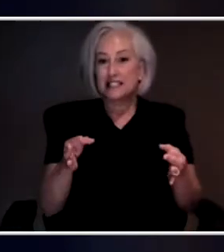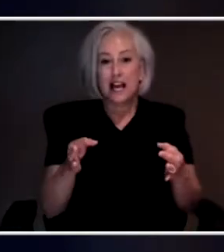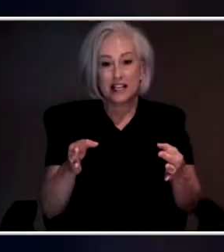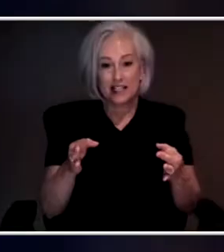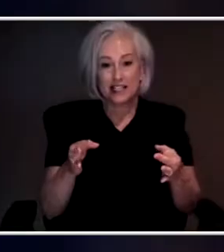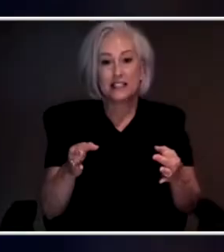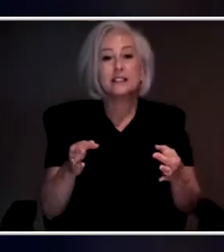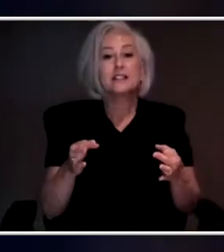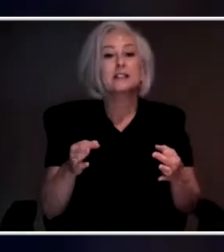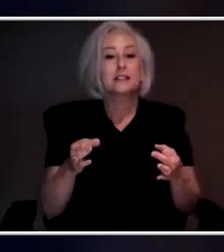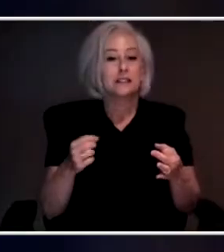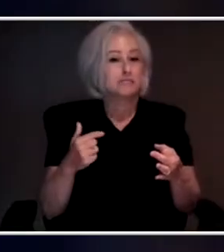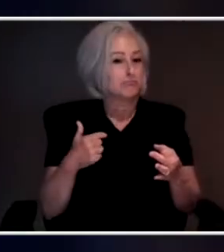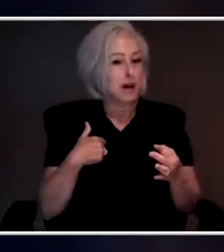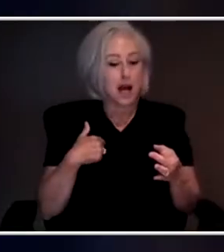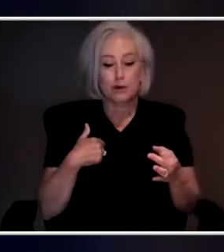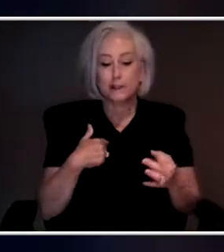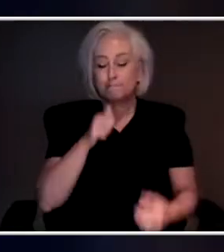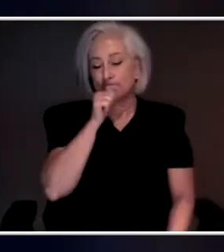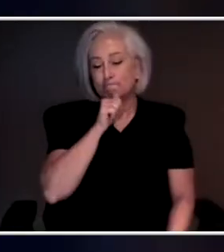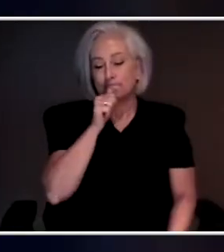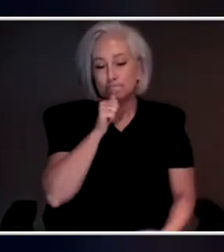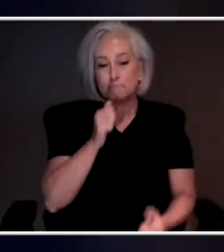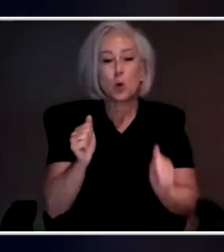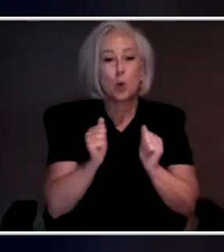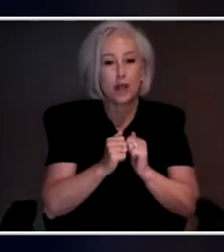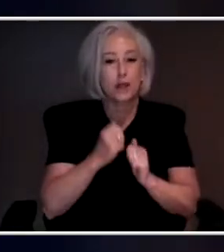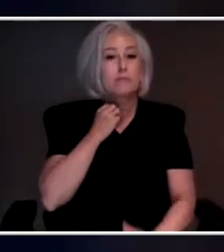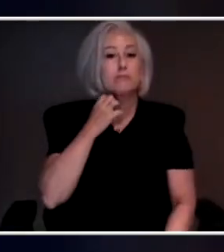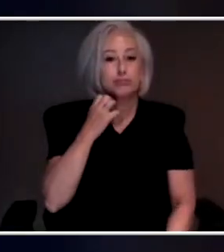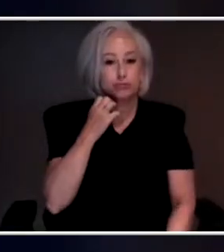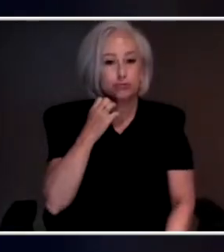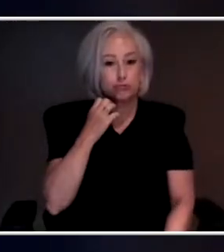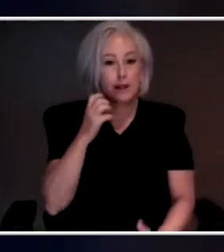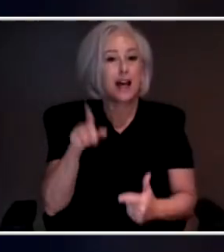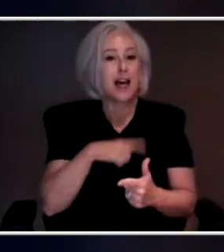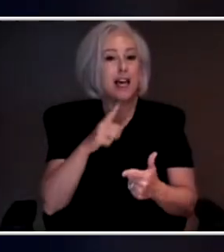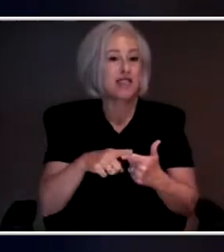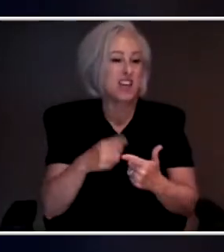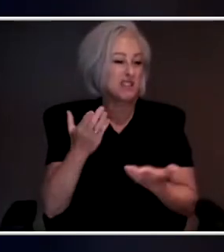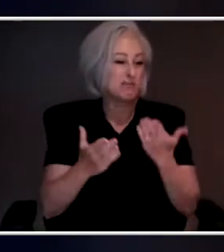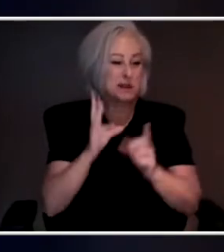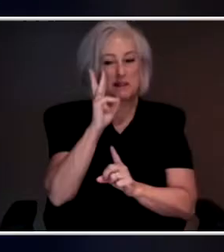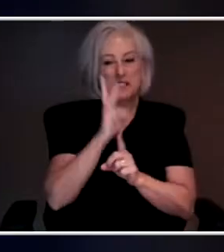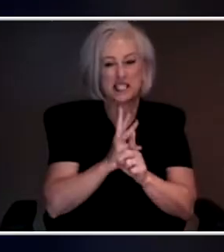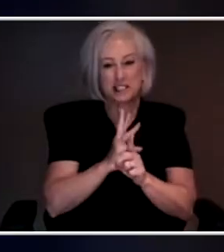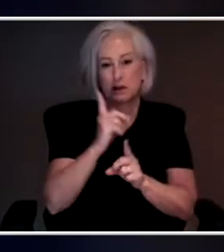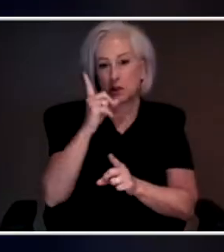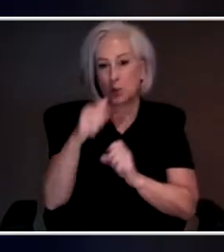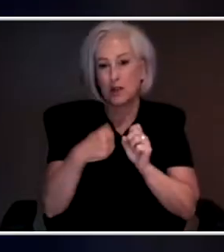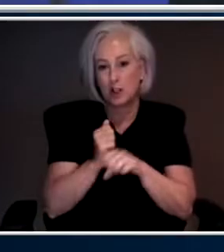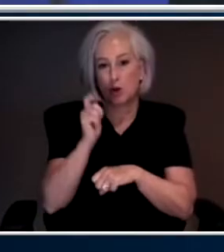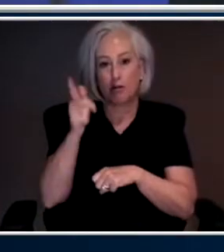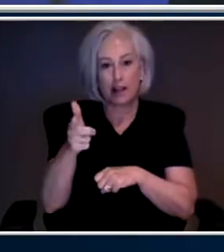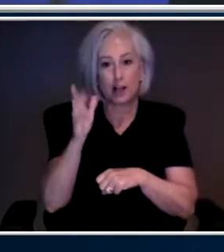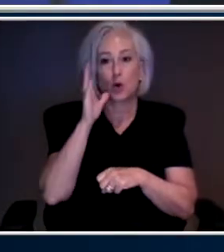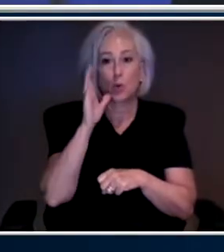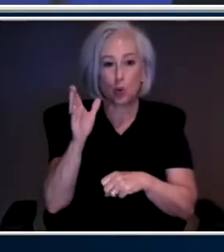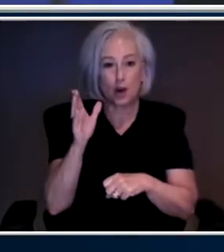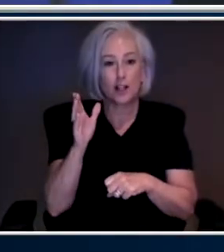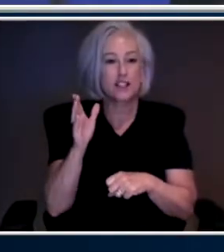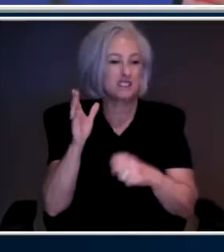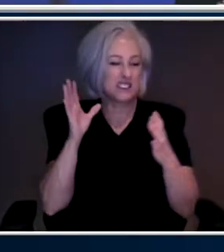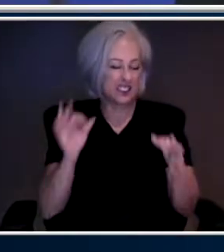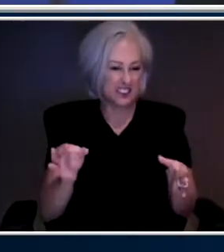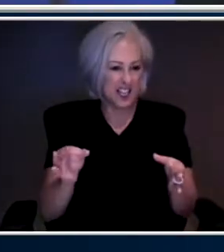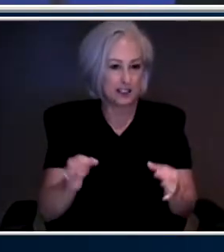would just live with the enlargement for a while and reassess in maybe another 6 months to a year. Was there a concern on the